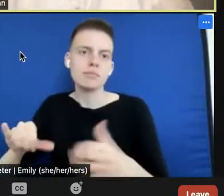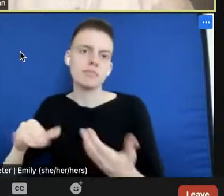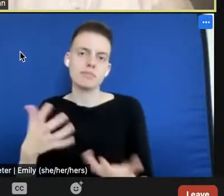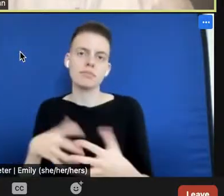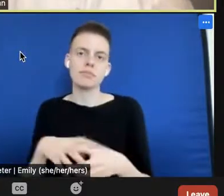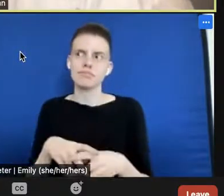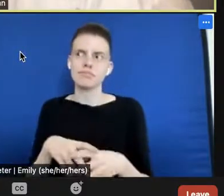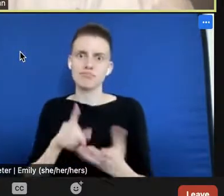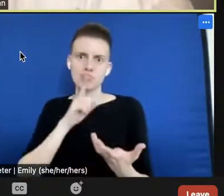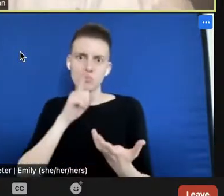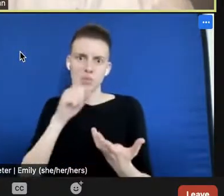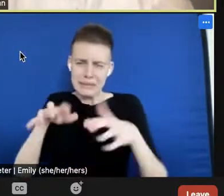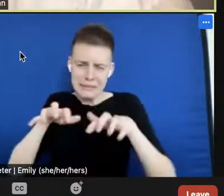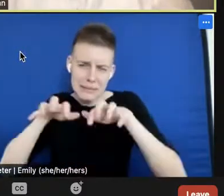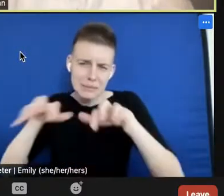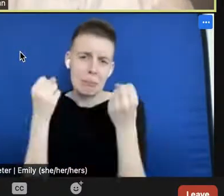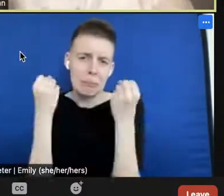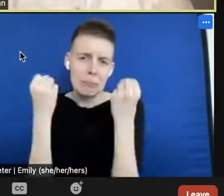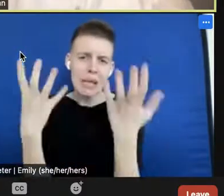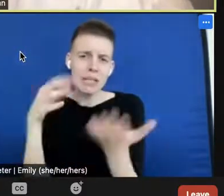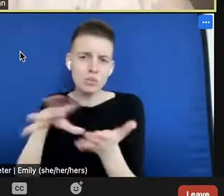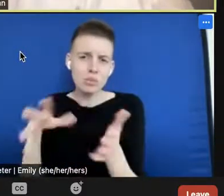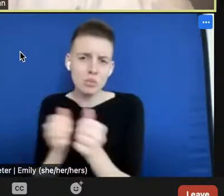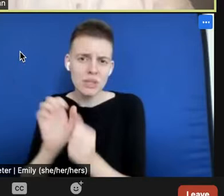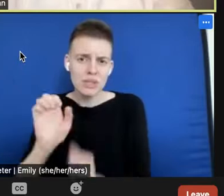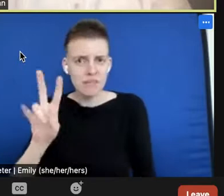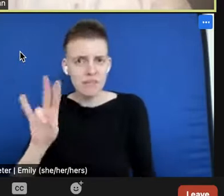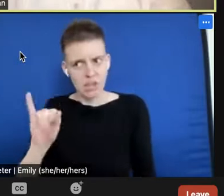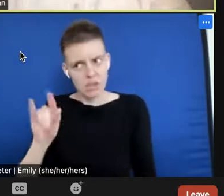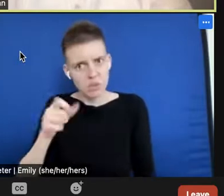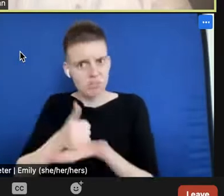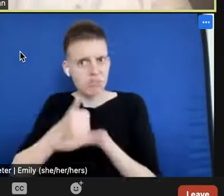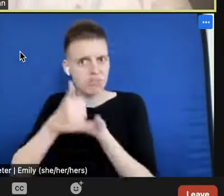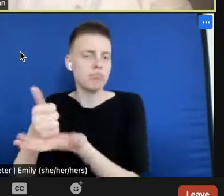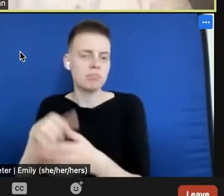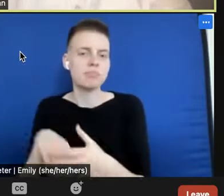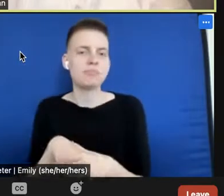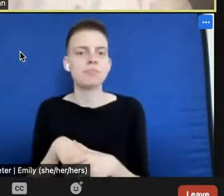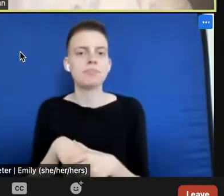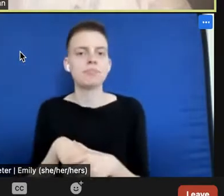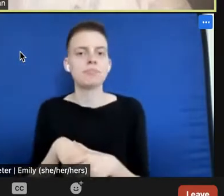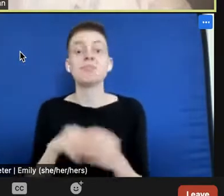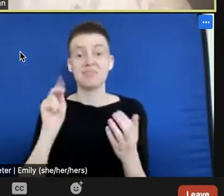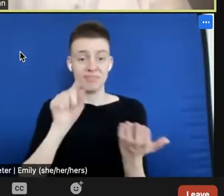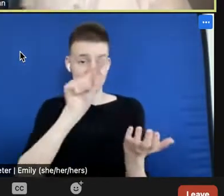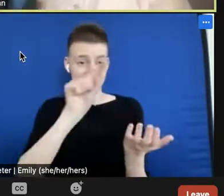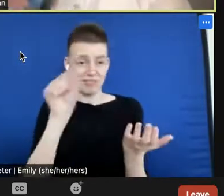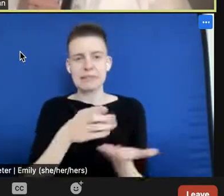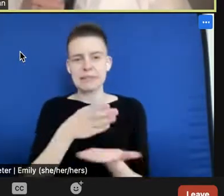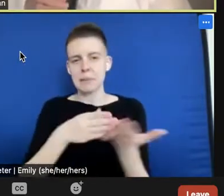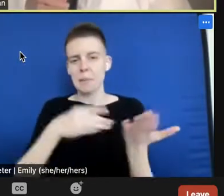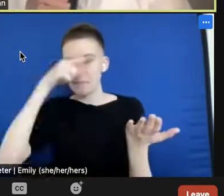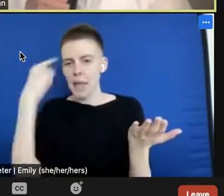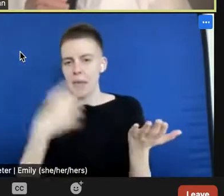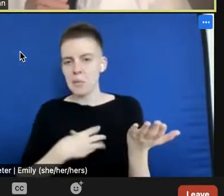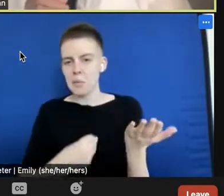So, yeah, okay. So here are some of the black and white ones. Now it's even worse, right? Now it's even